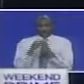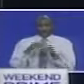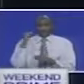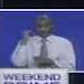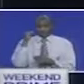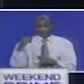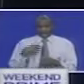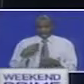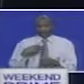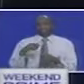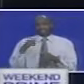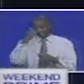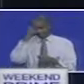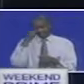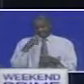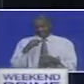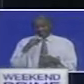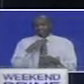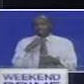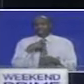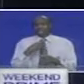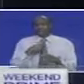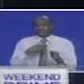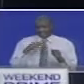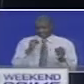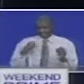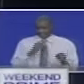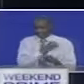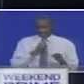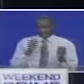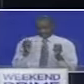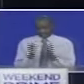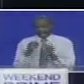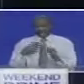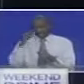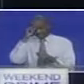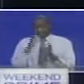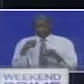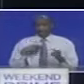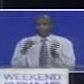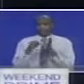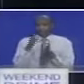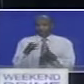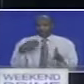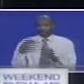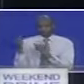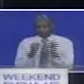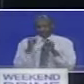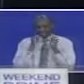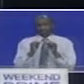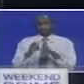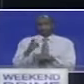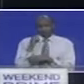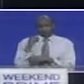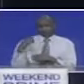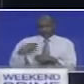row between senators and governors is set to continue this year as the Senate prepares to introduce a new law seeking to